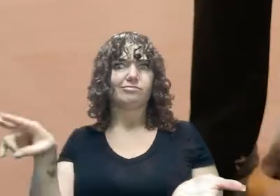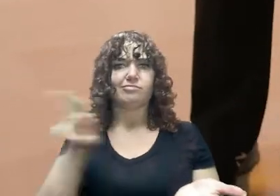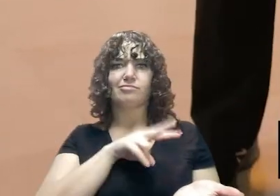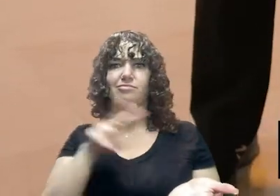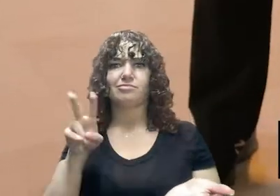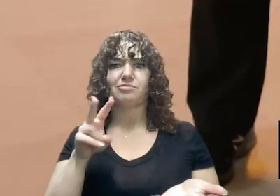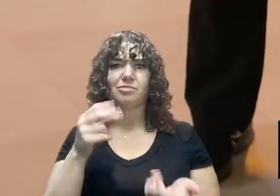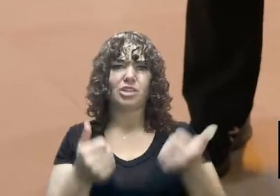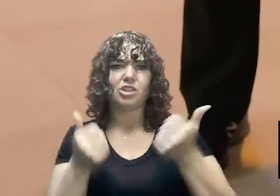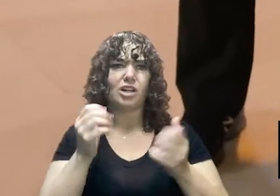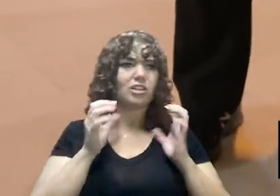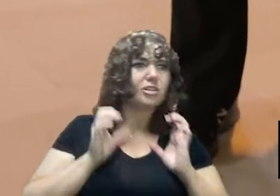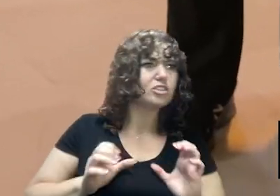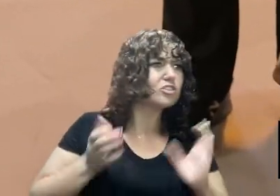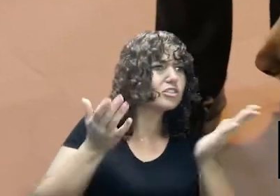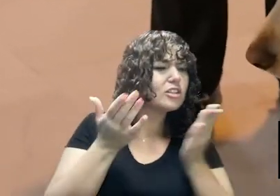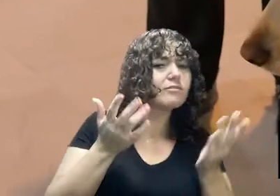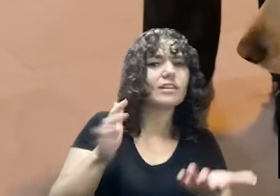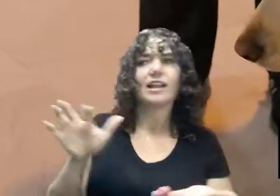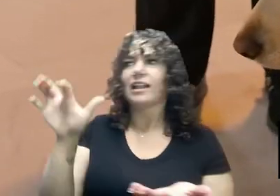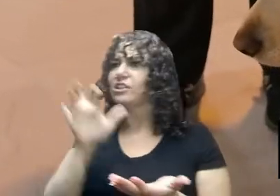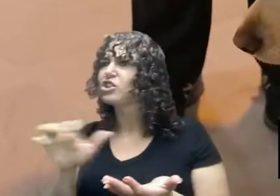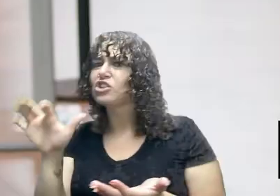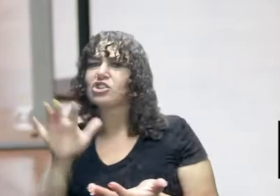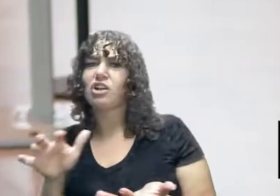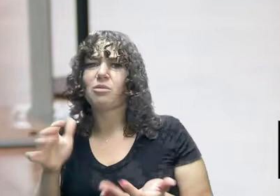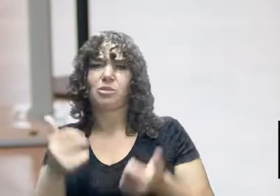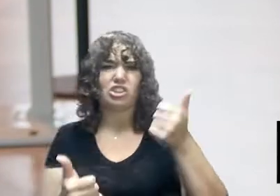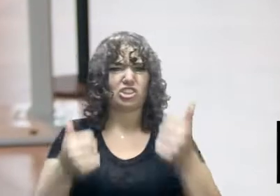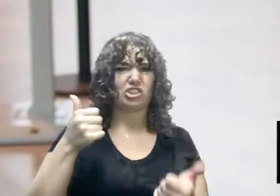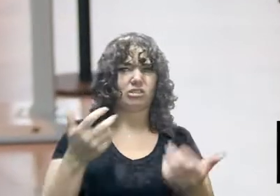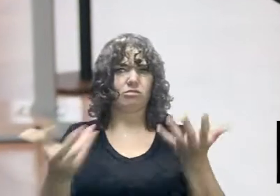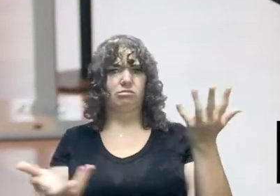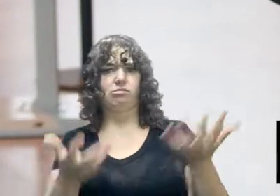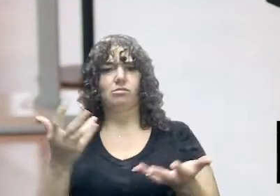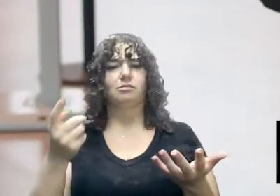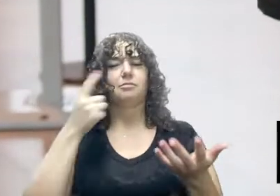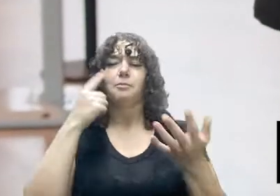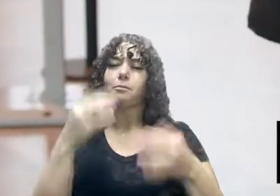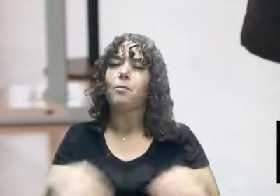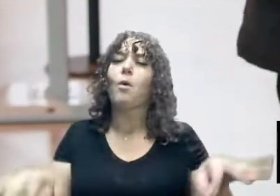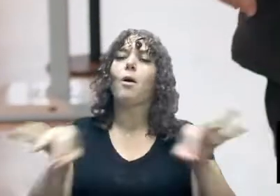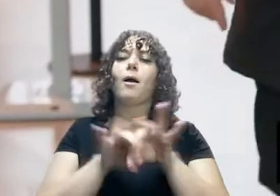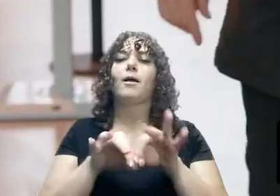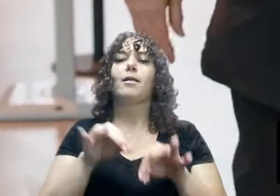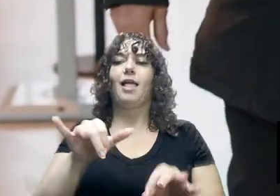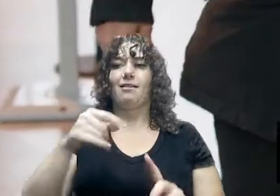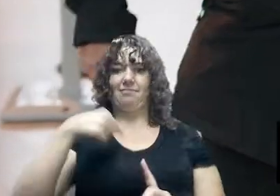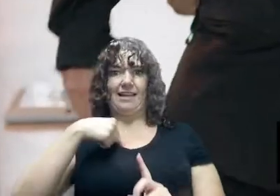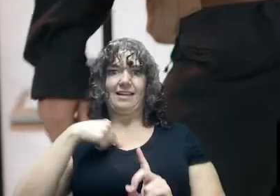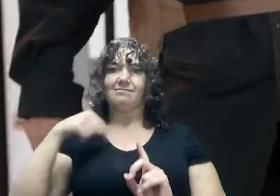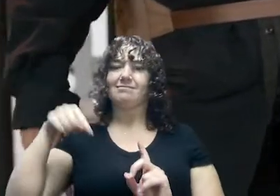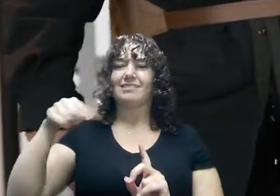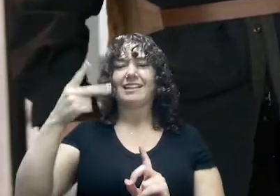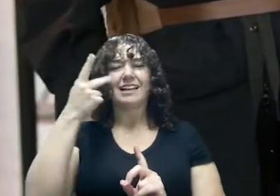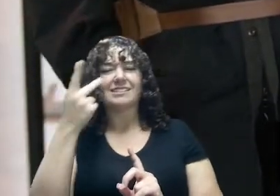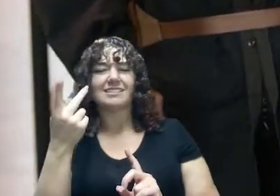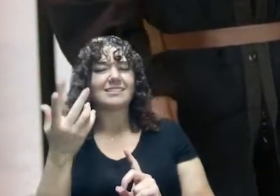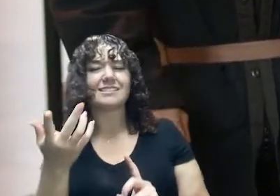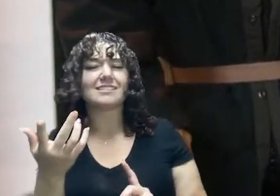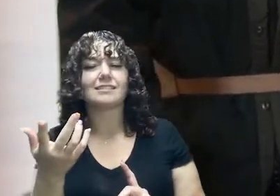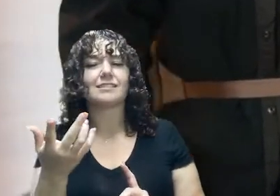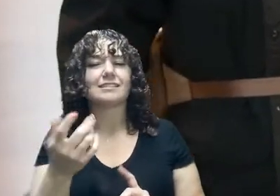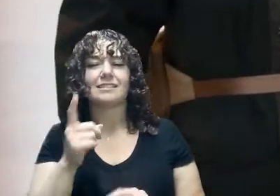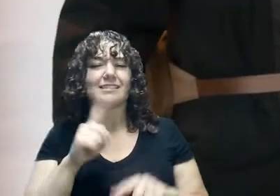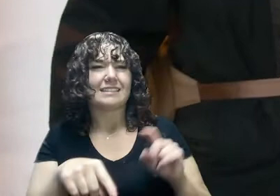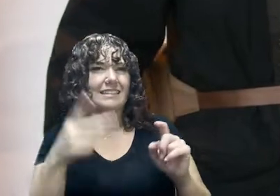do is look for either a customer service counter or a cashier. It's important that people just think of me as anyone else. Even